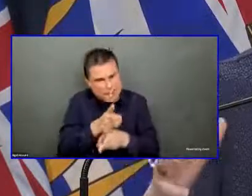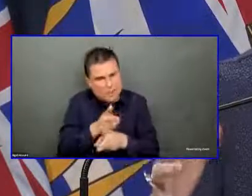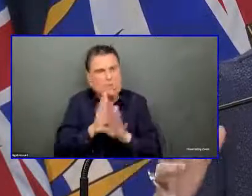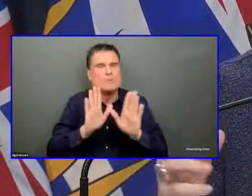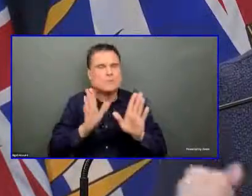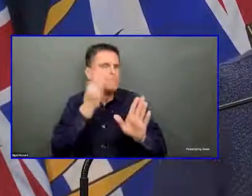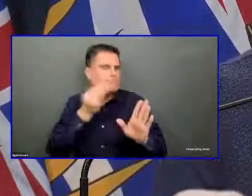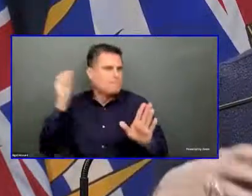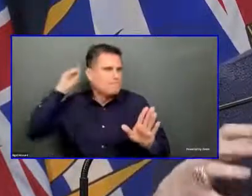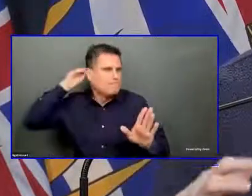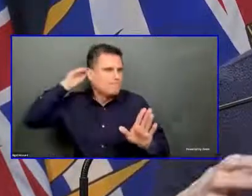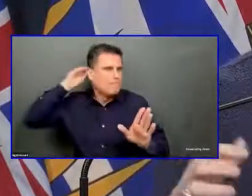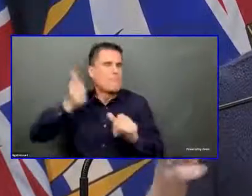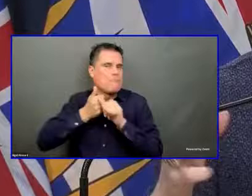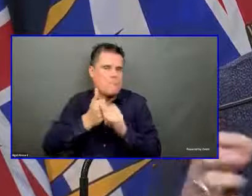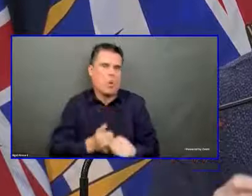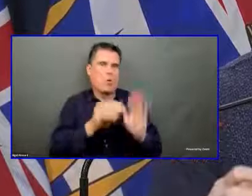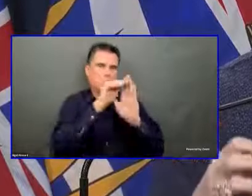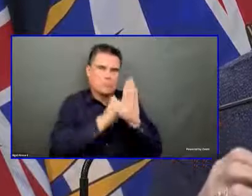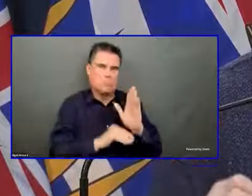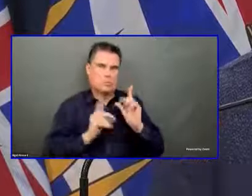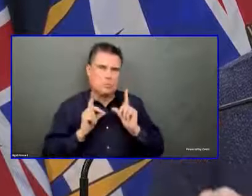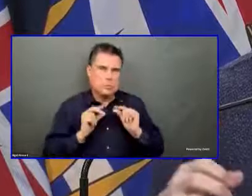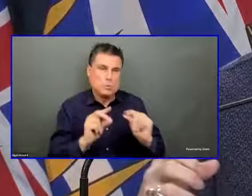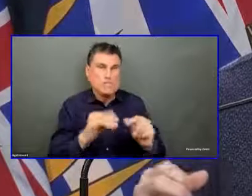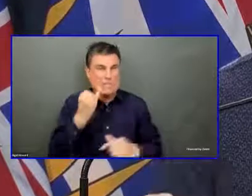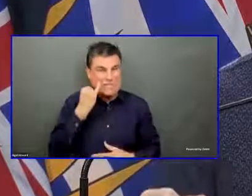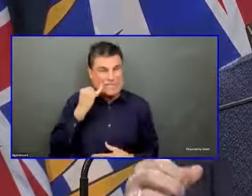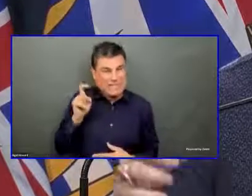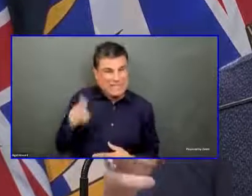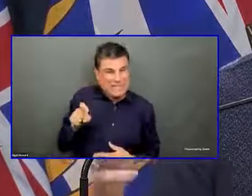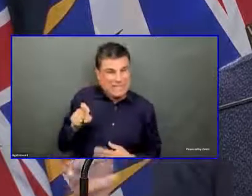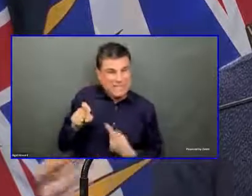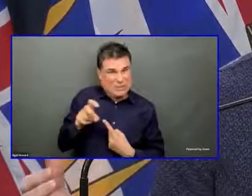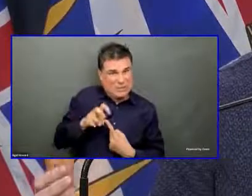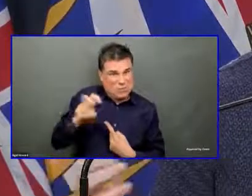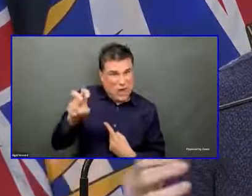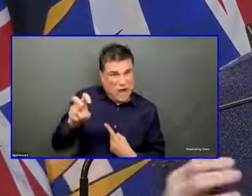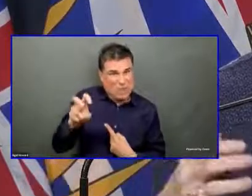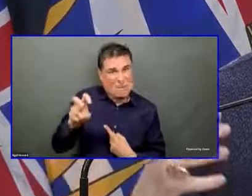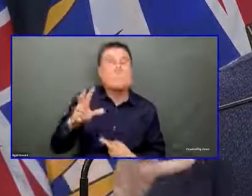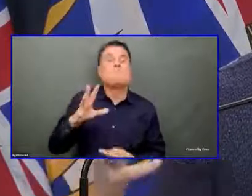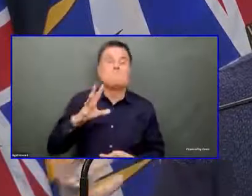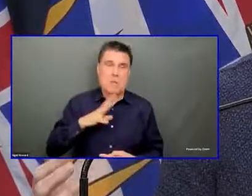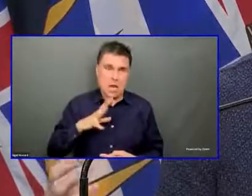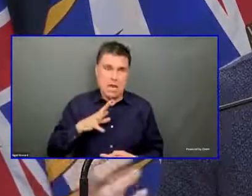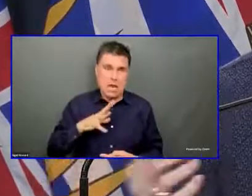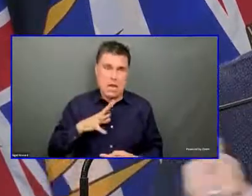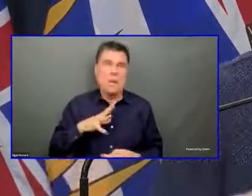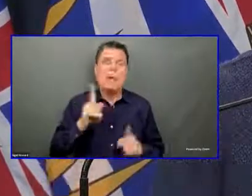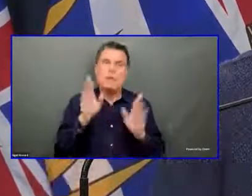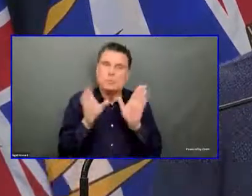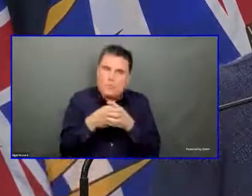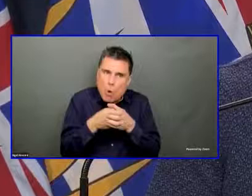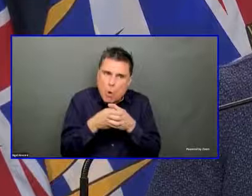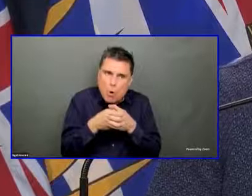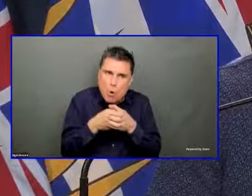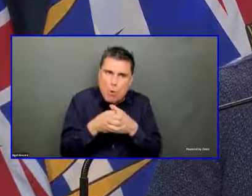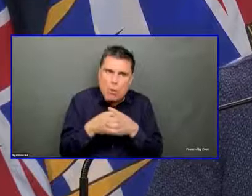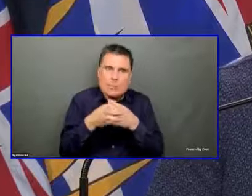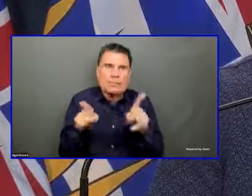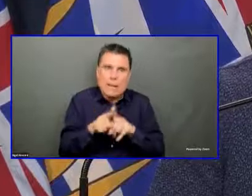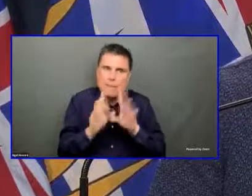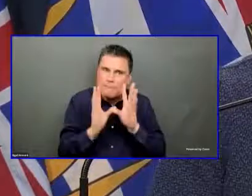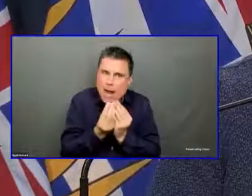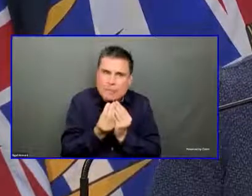travel if you need to go, focusing on staying with your family, your household, exploring your neighborhood, doing day trips. There are